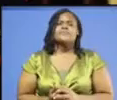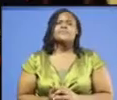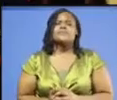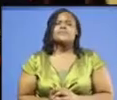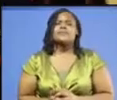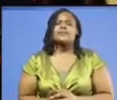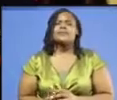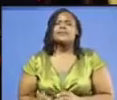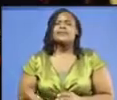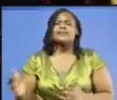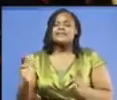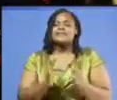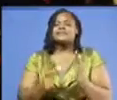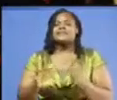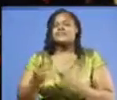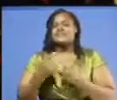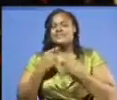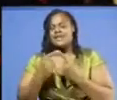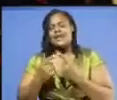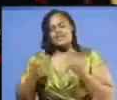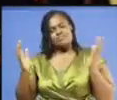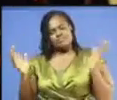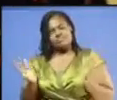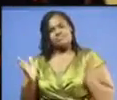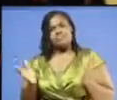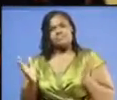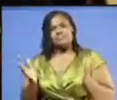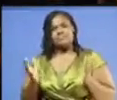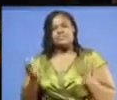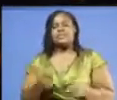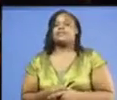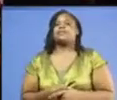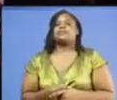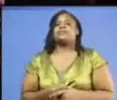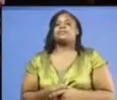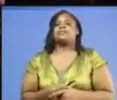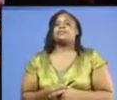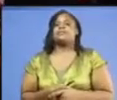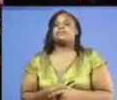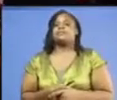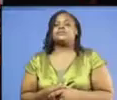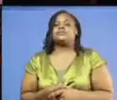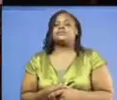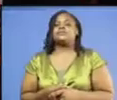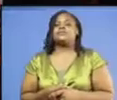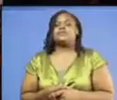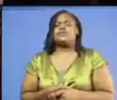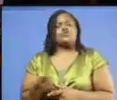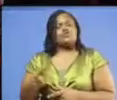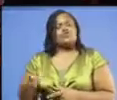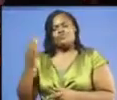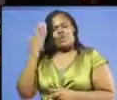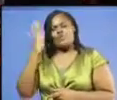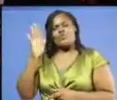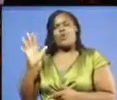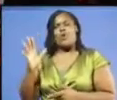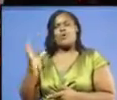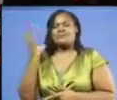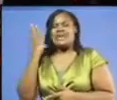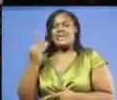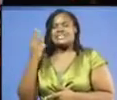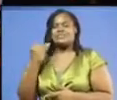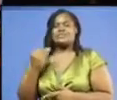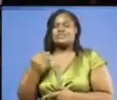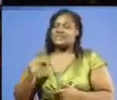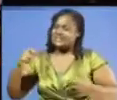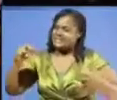And she said, as we talked, "You don't know what it is to have hard times. You don't know